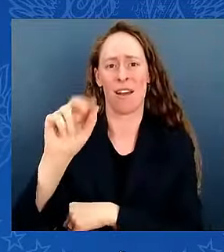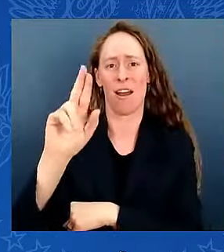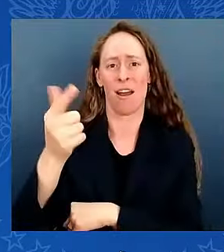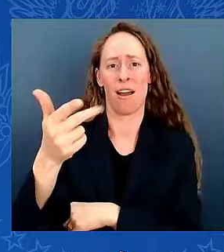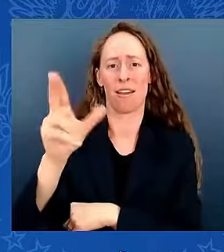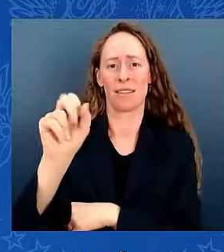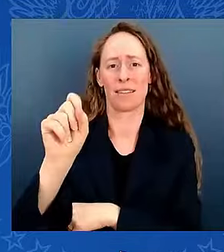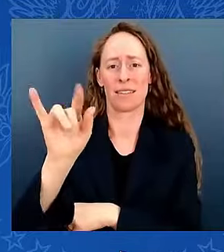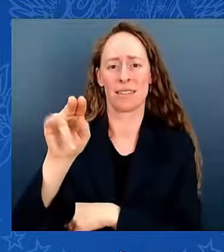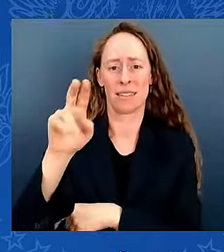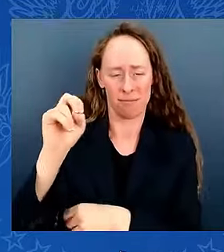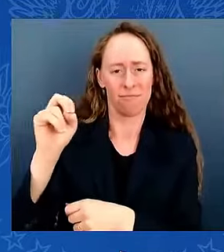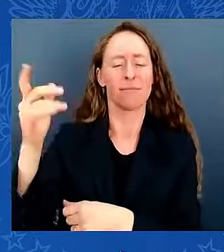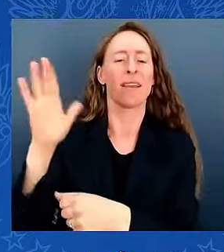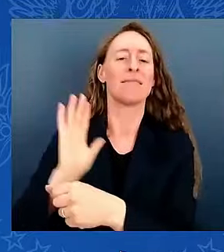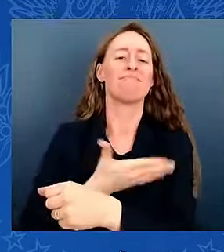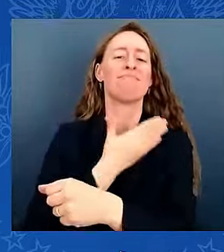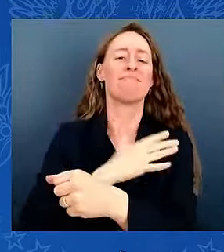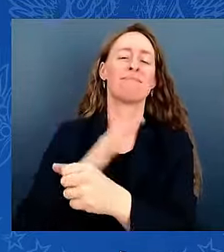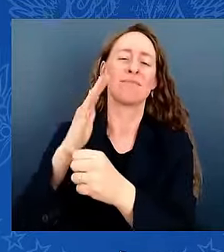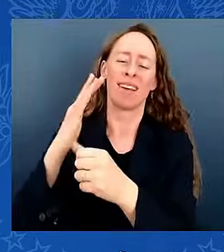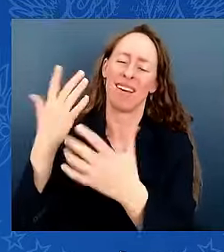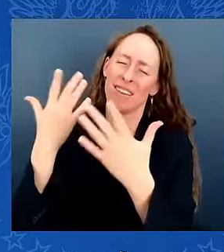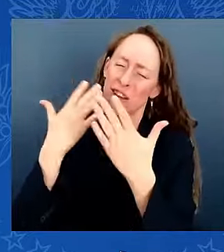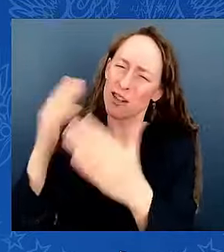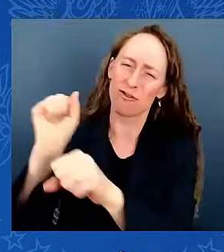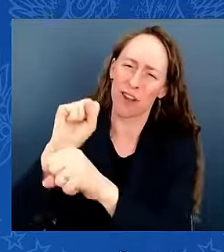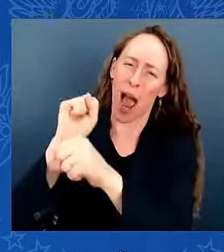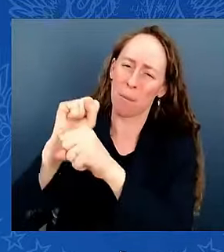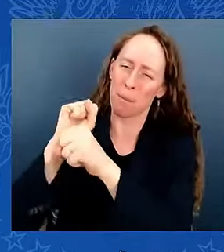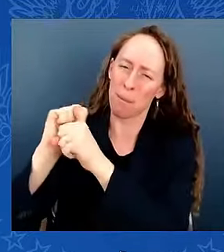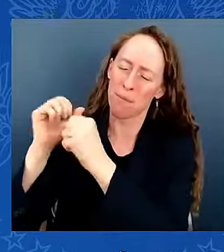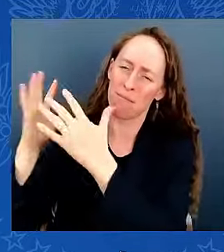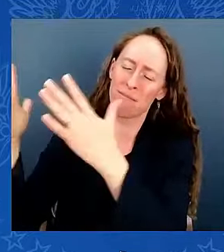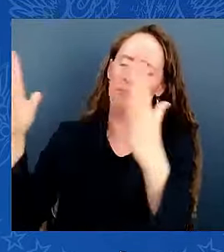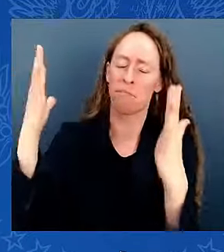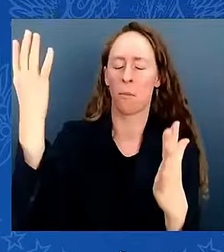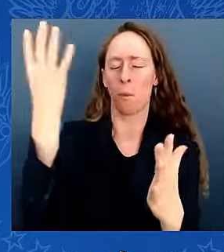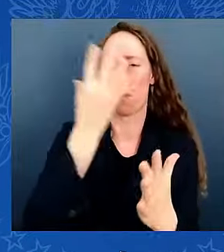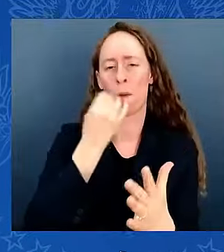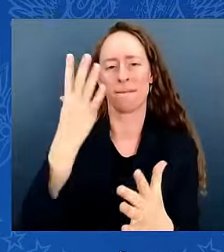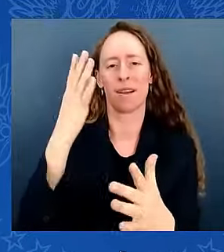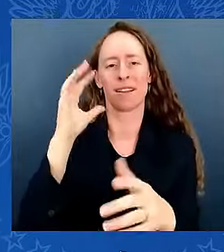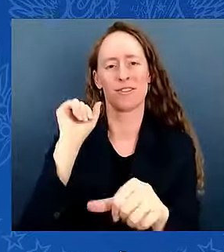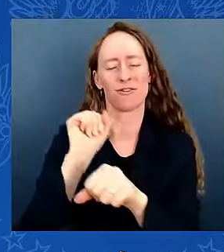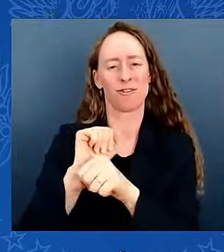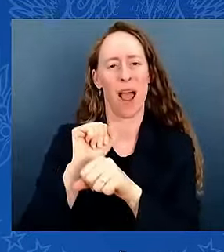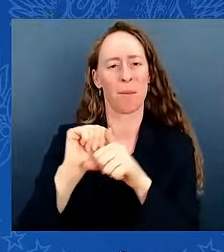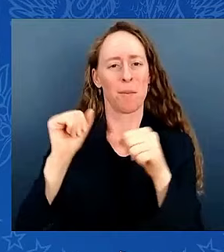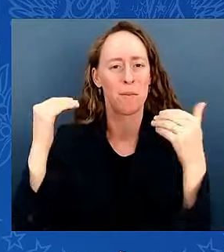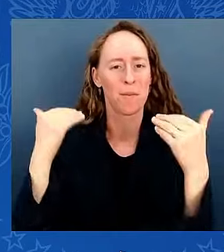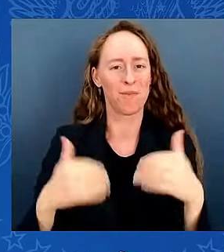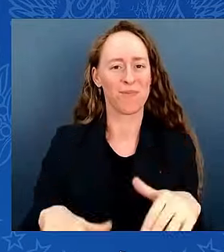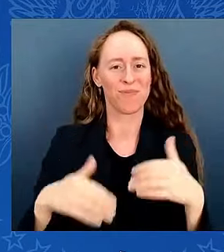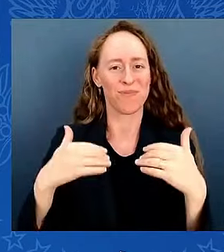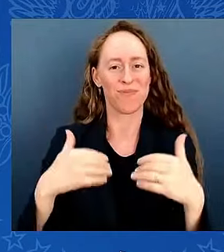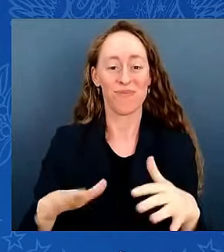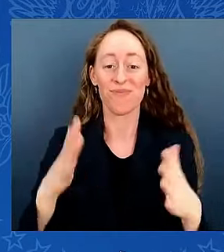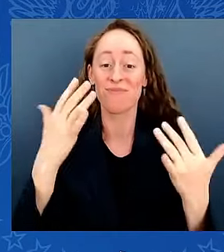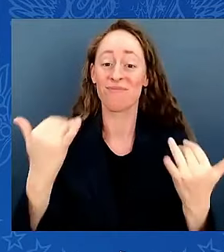They were amazing. I'm feeling really inspired today. Just look